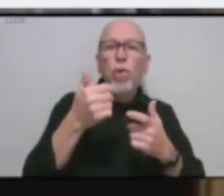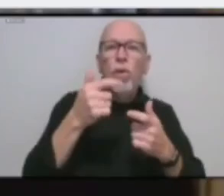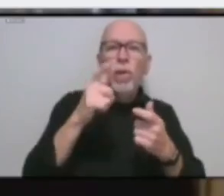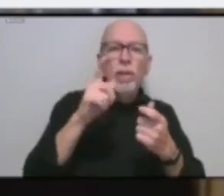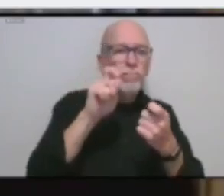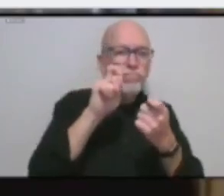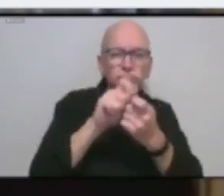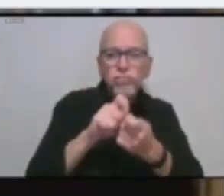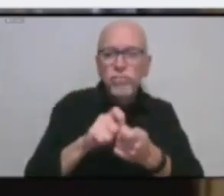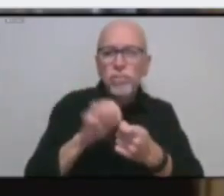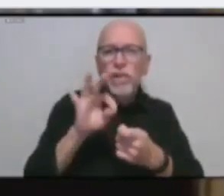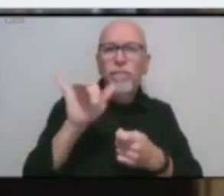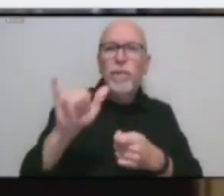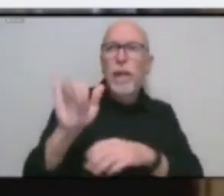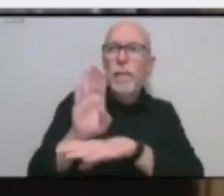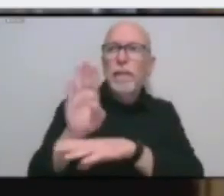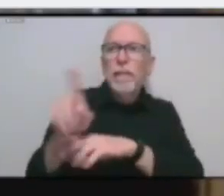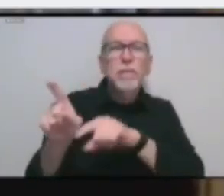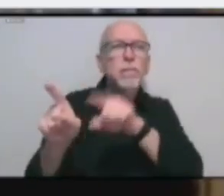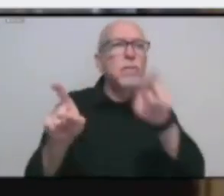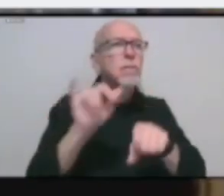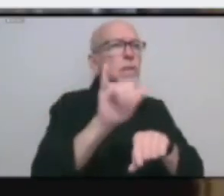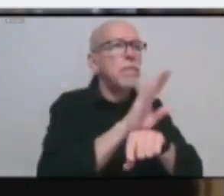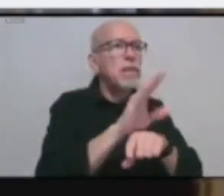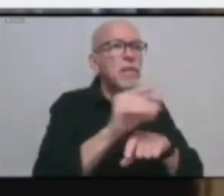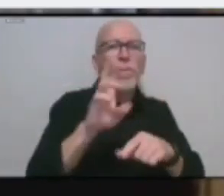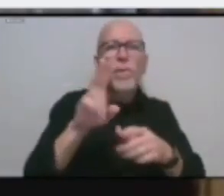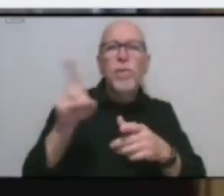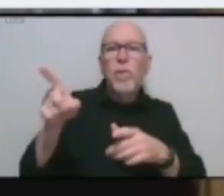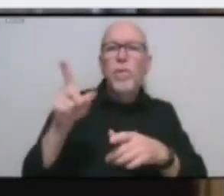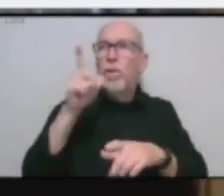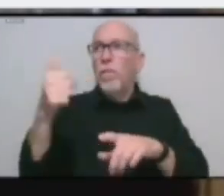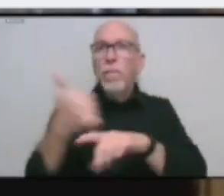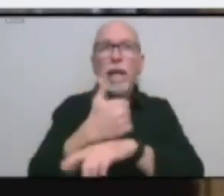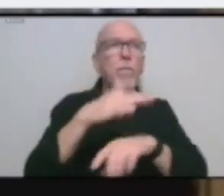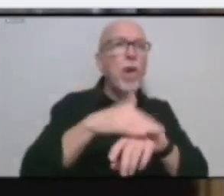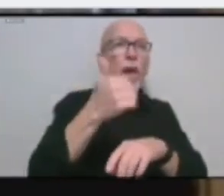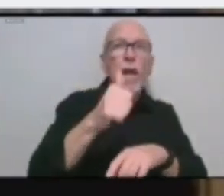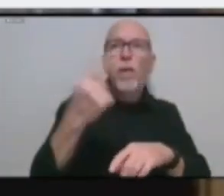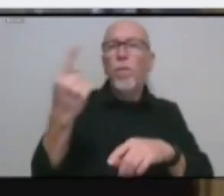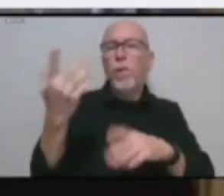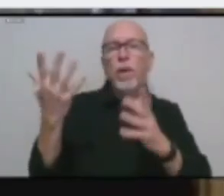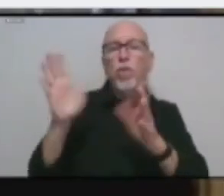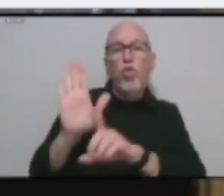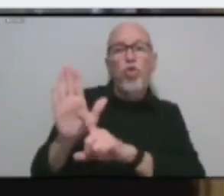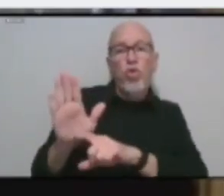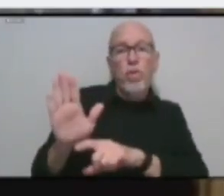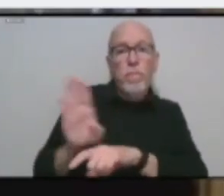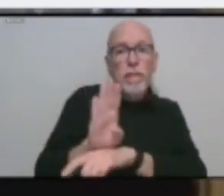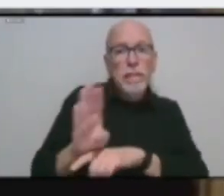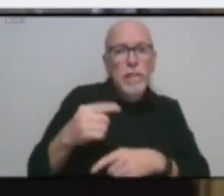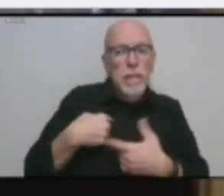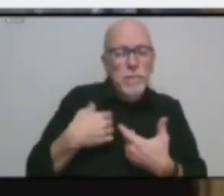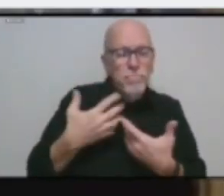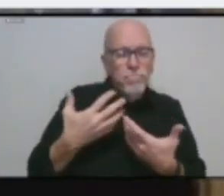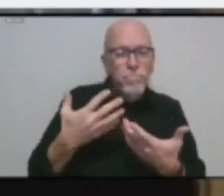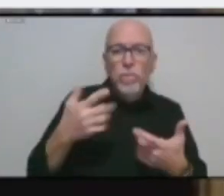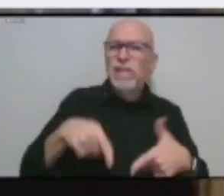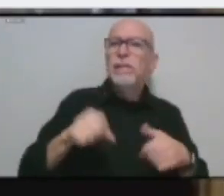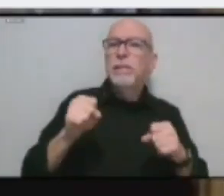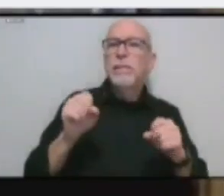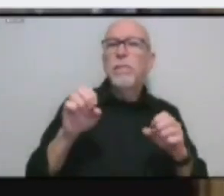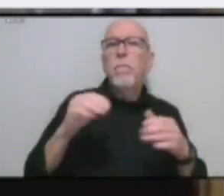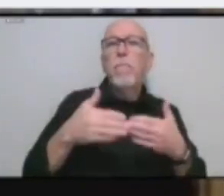intricacies of that business or the projected blame on any one individual. We're living through a public health